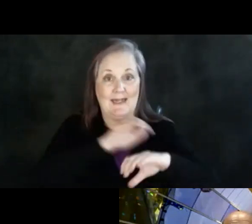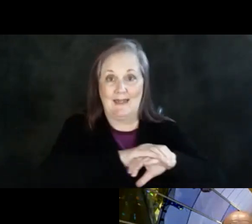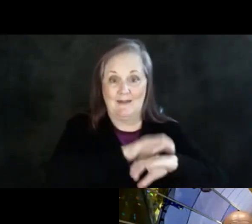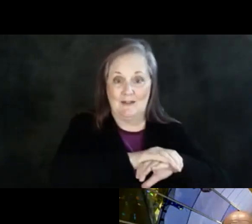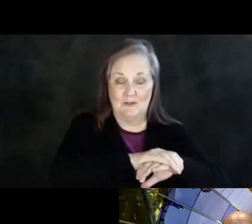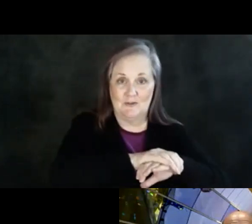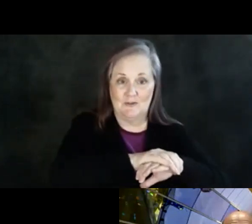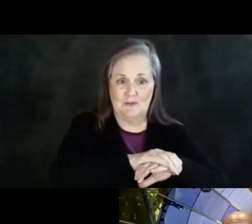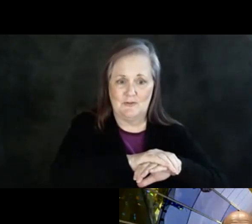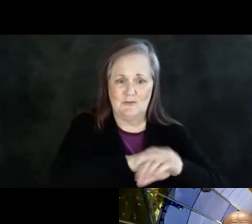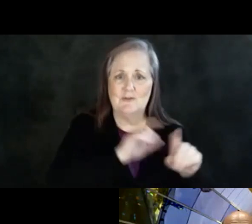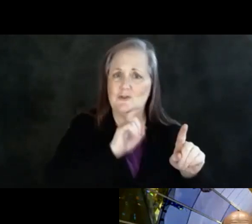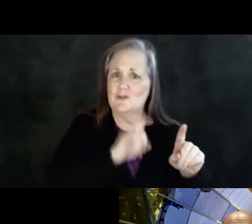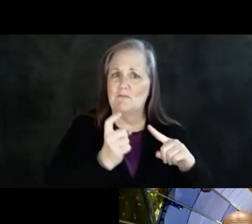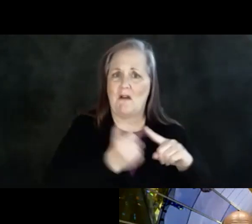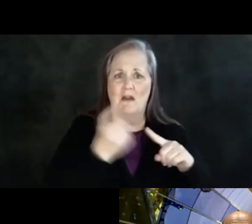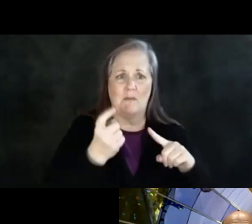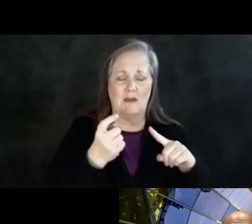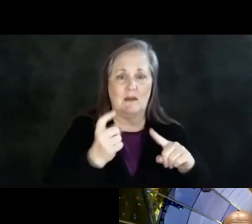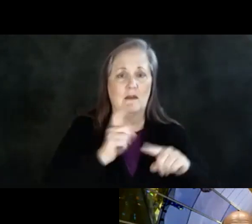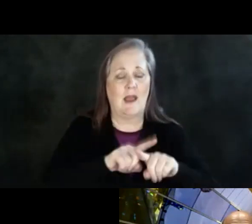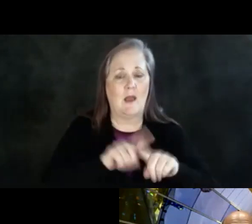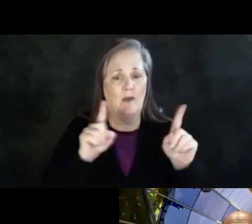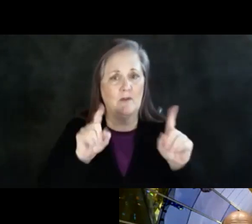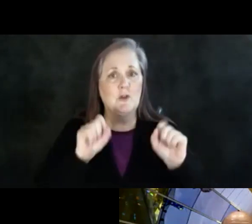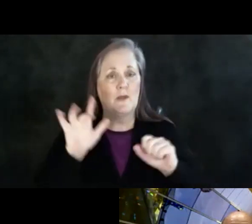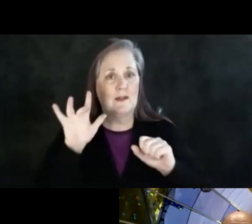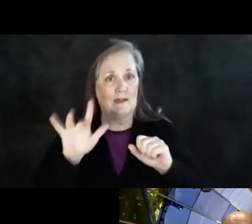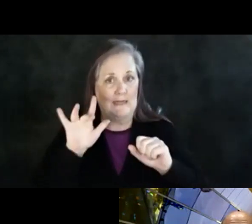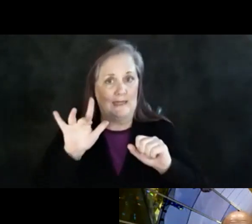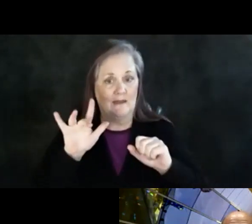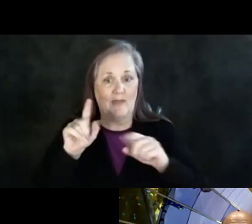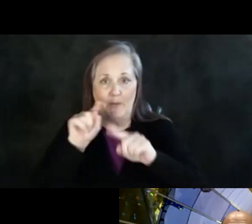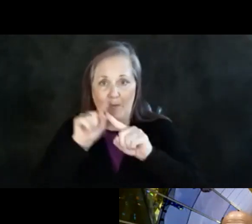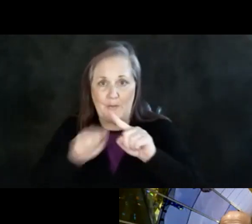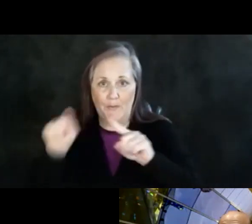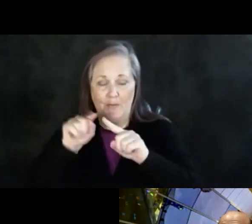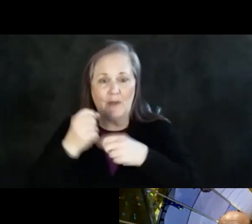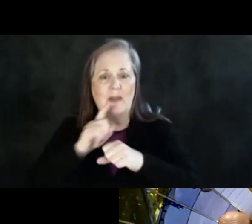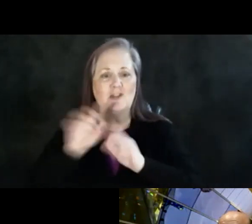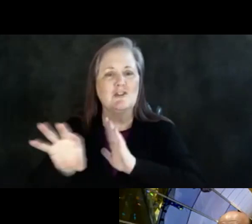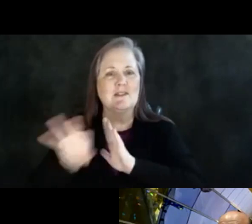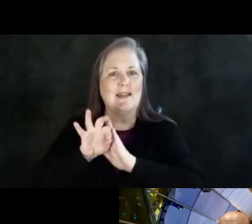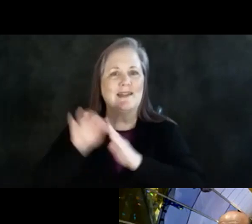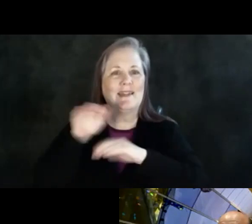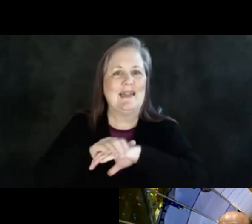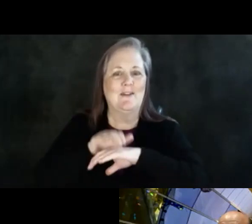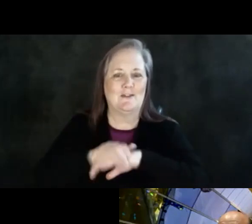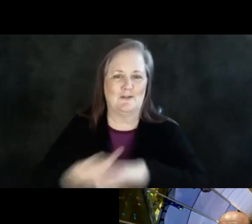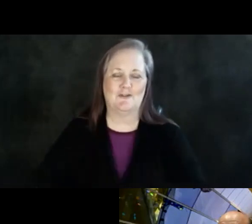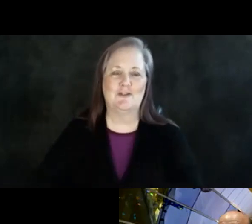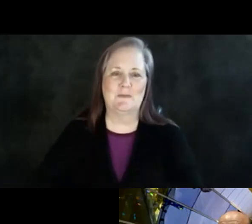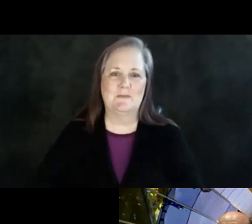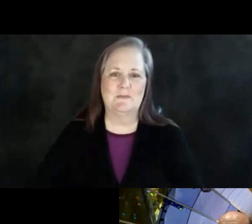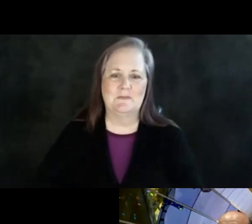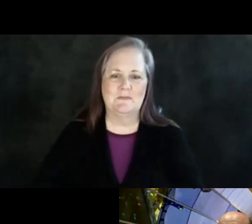that should be the default language. However, you can click that bubble and make sure that it's selected in English. Just